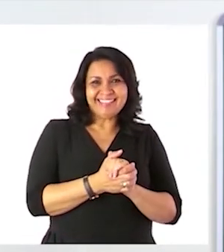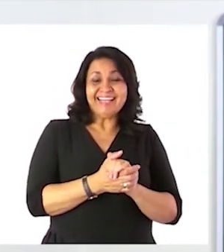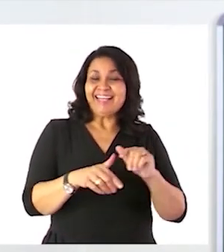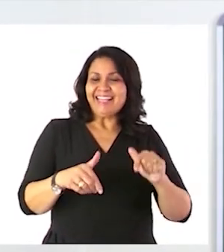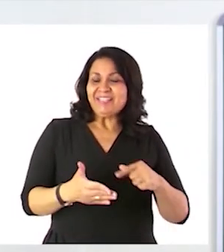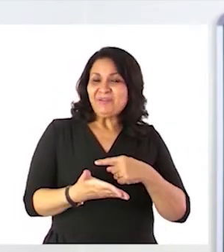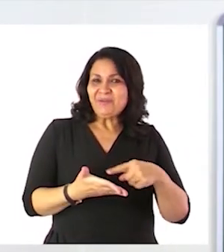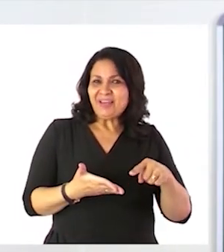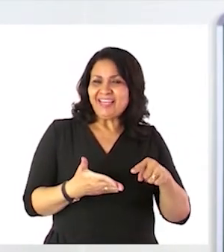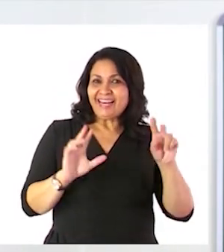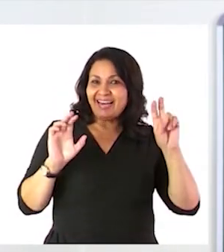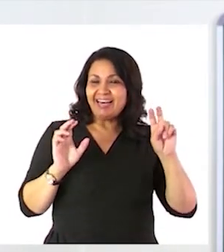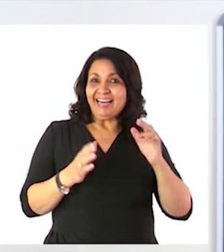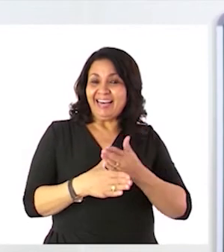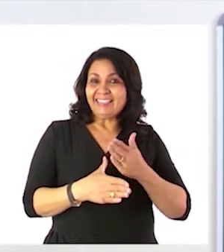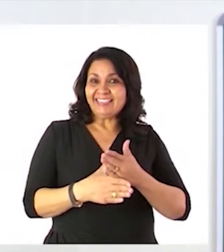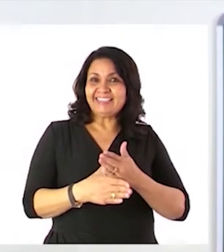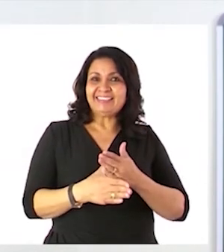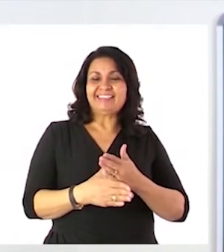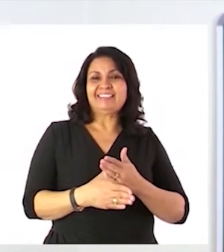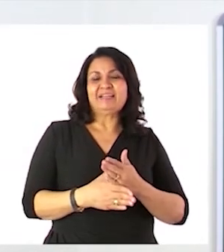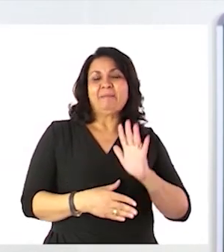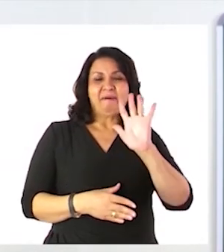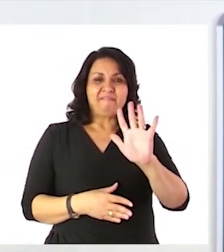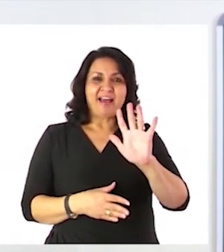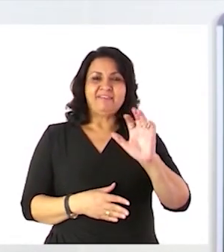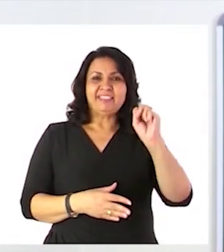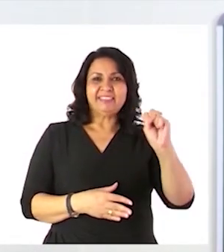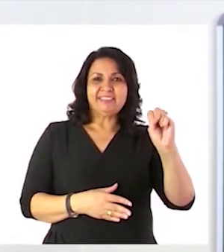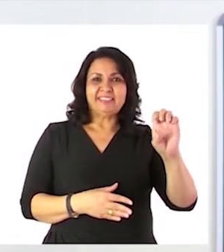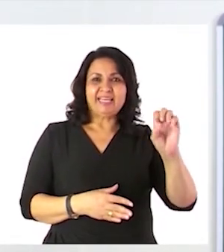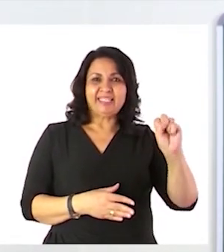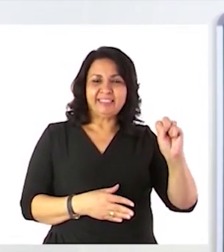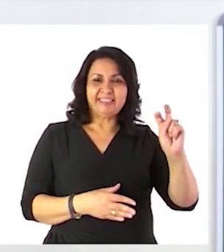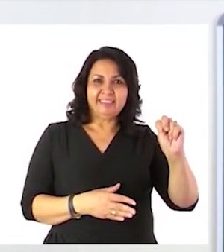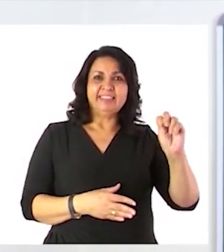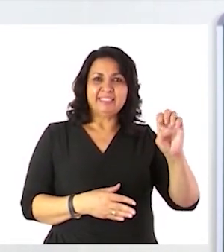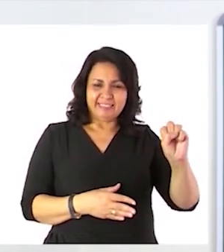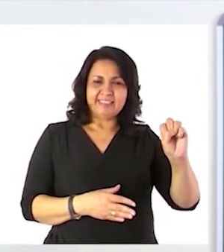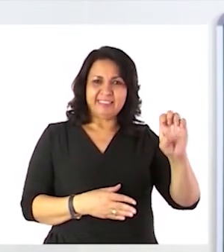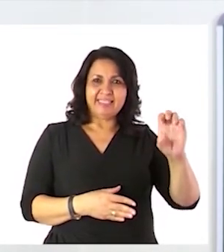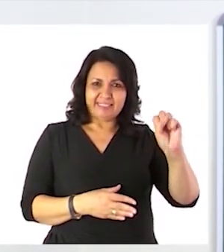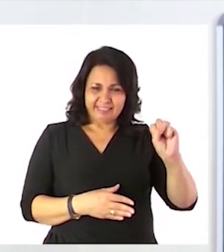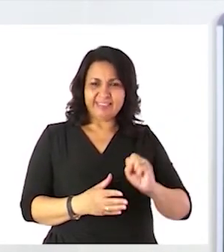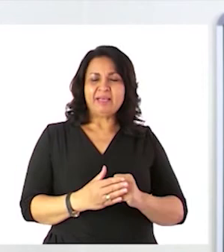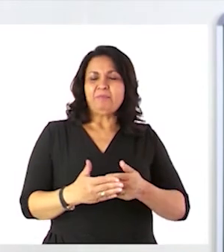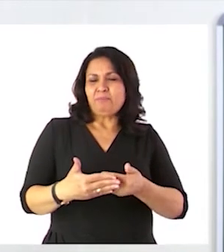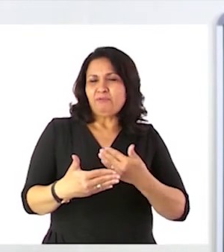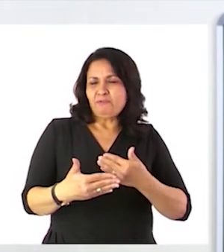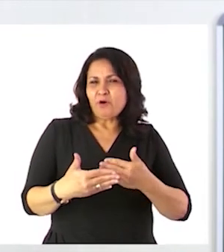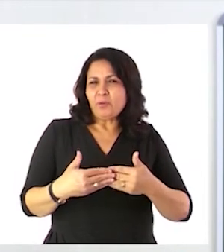week's lesson is all about my 5 senses. But before we start,